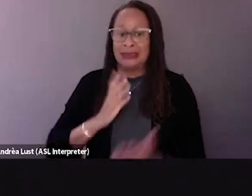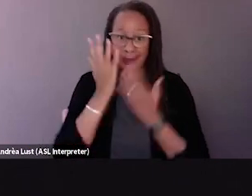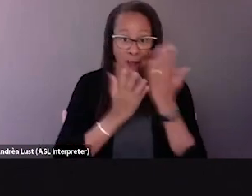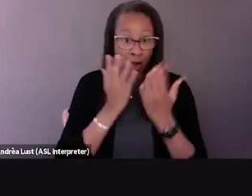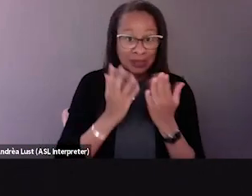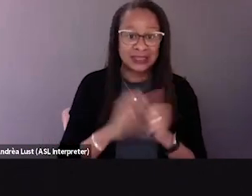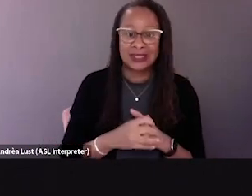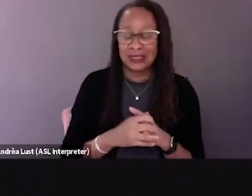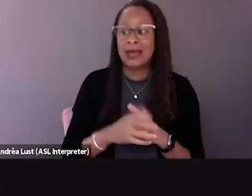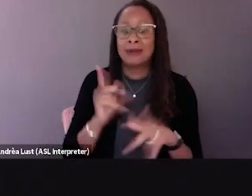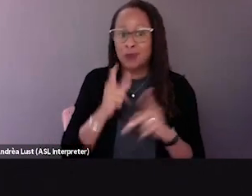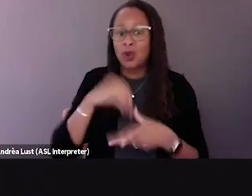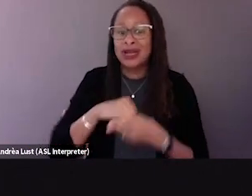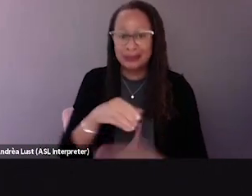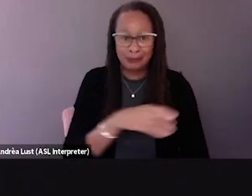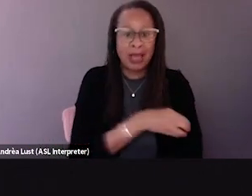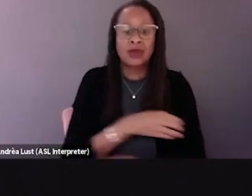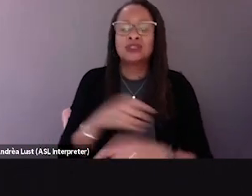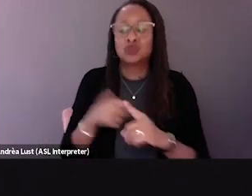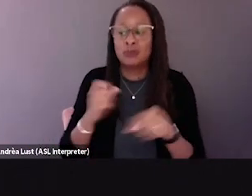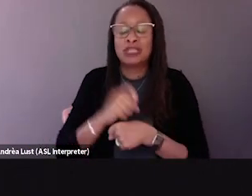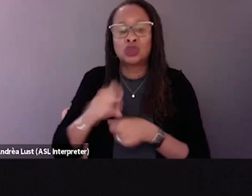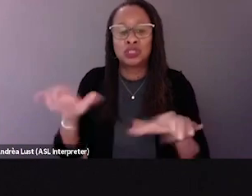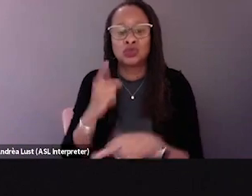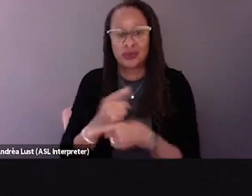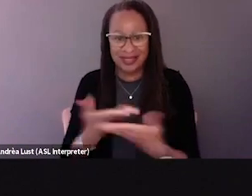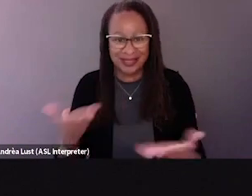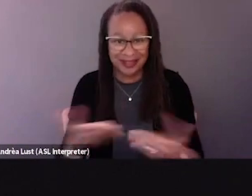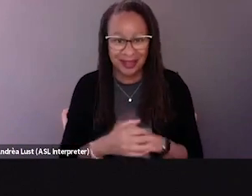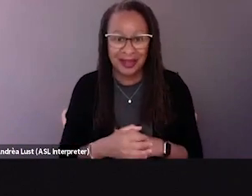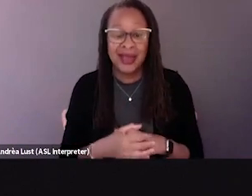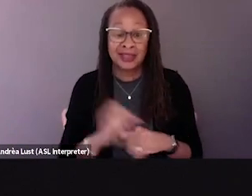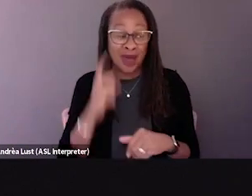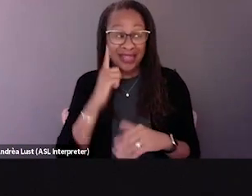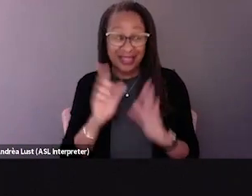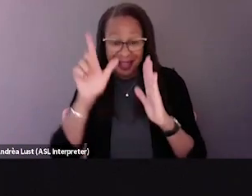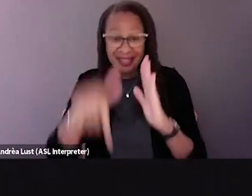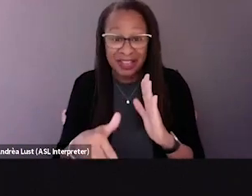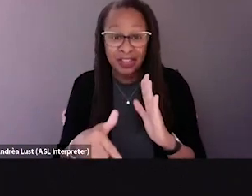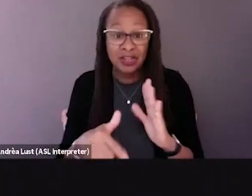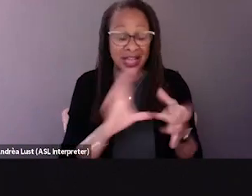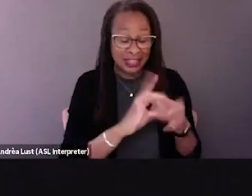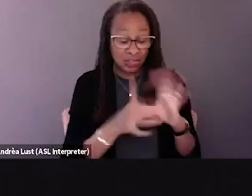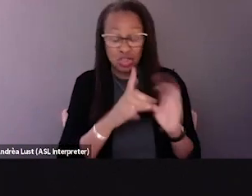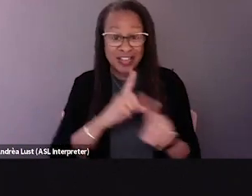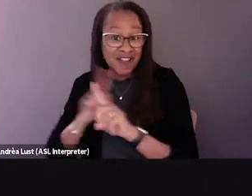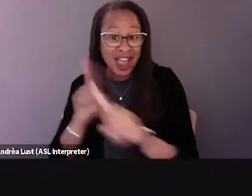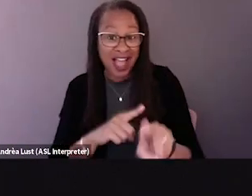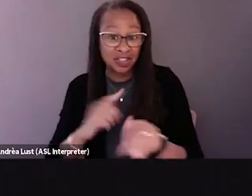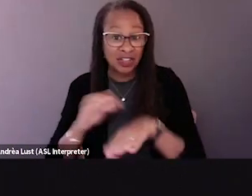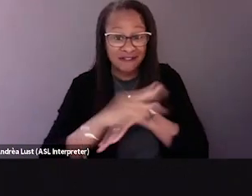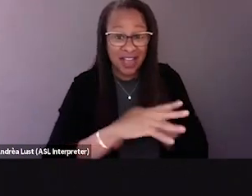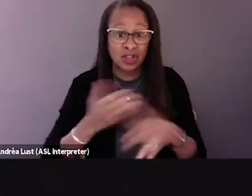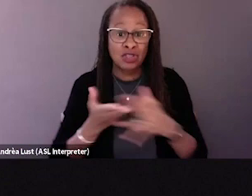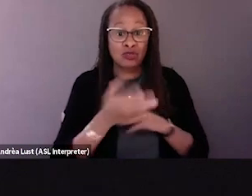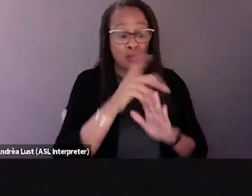in power into doing the right thing. So I think eventually the chain reaction effect, hopefully through policy,